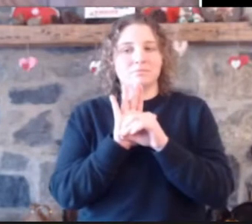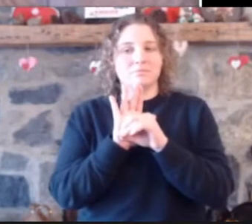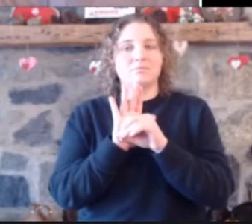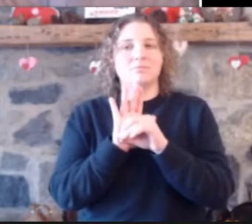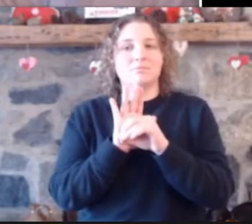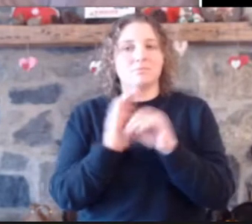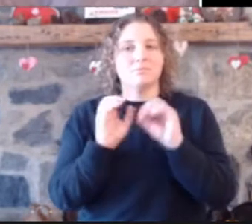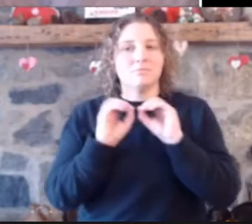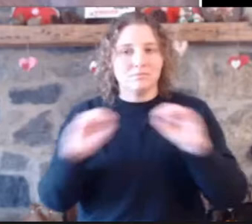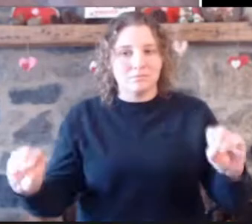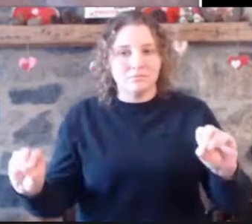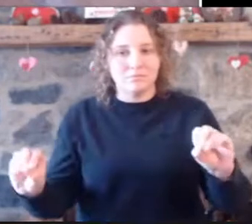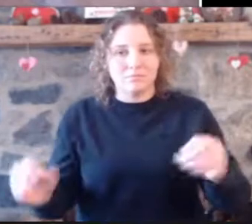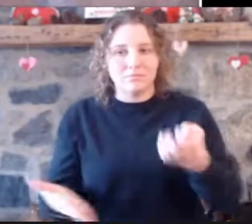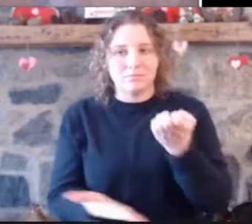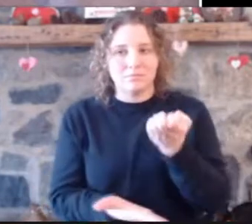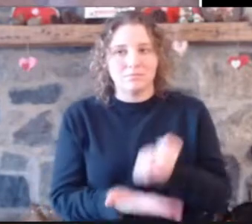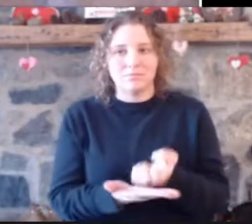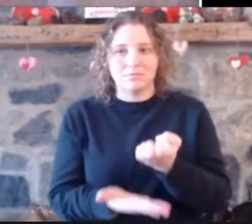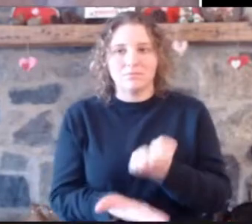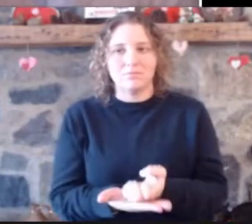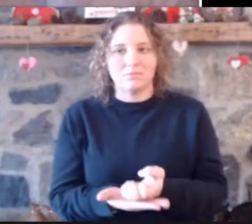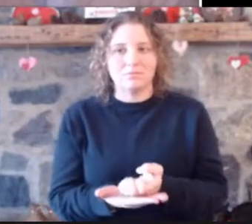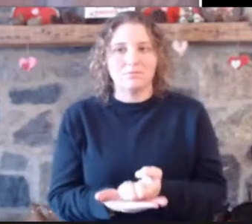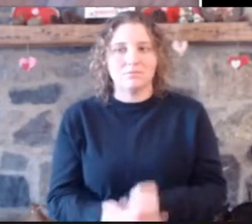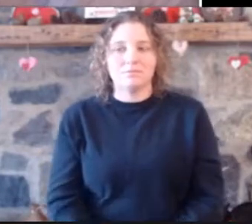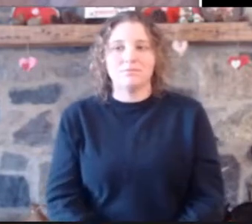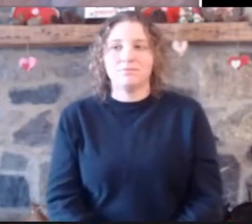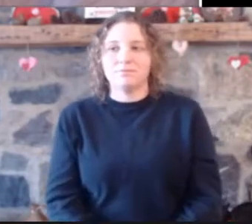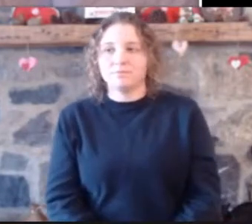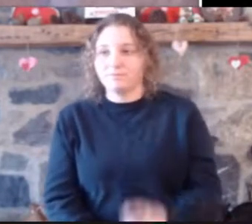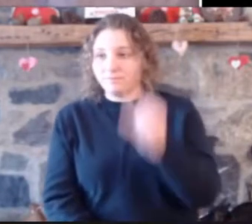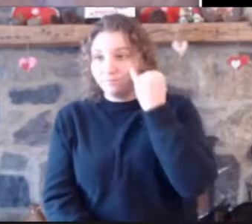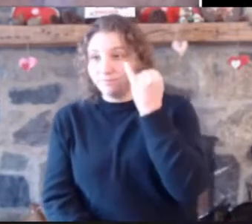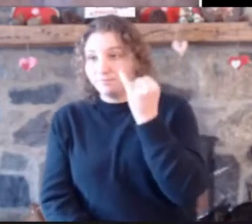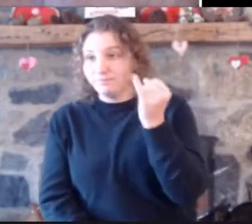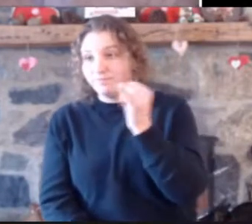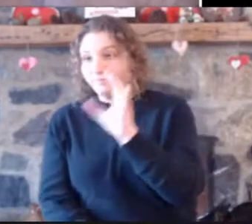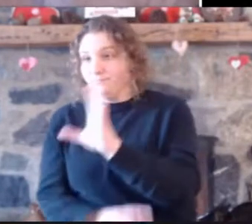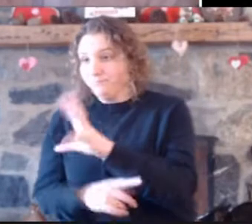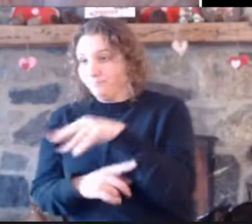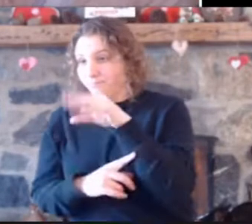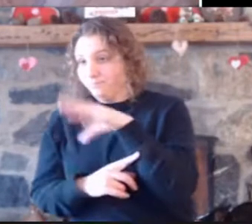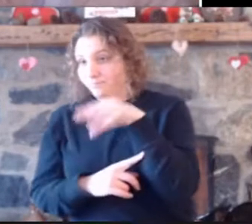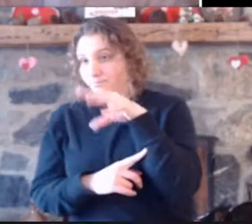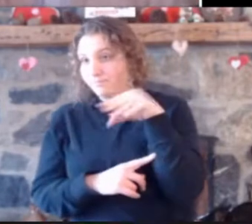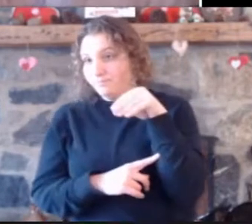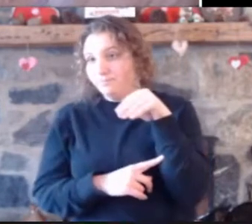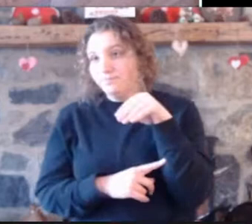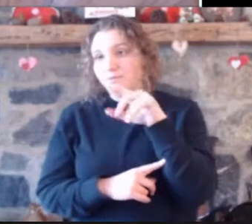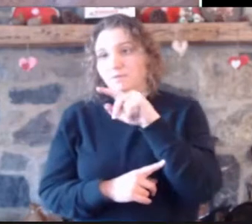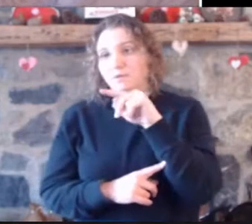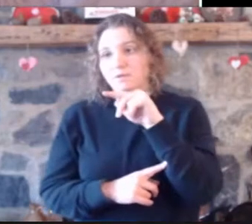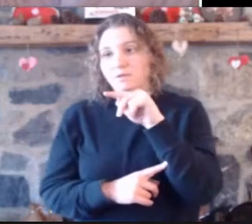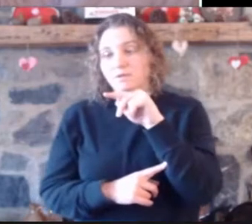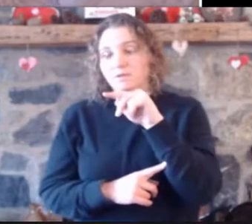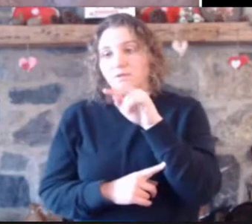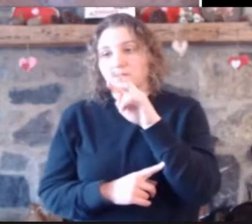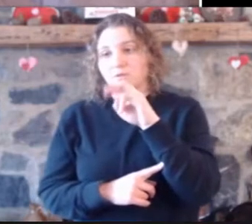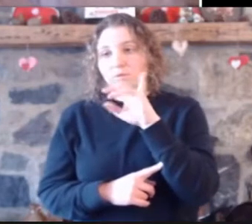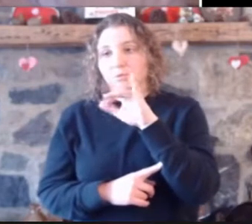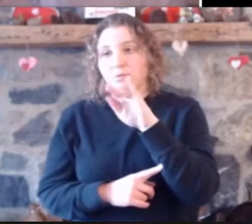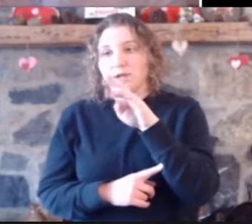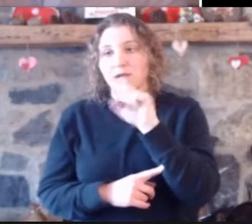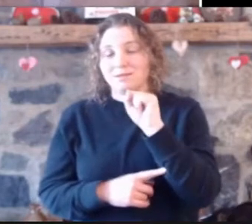zero evidence. The idea is this. There we are, jellyfish again, and trilobites. These things apparently evolve